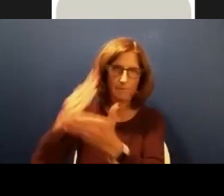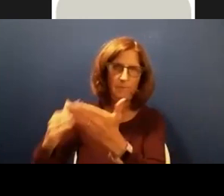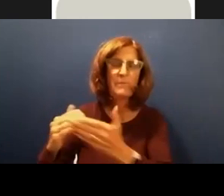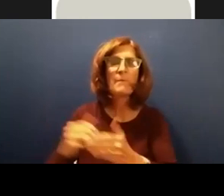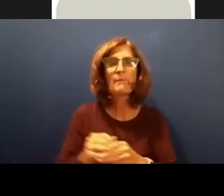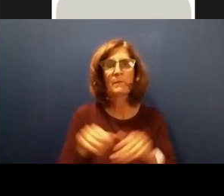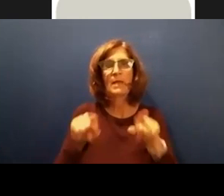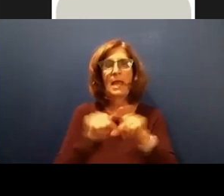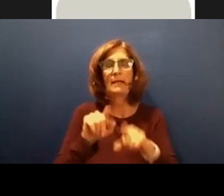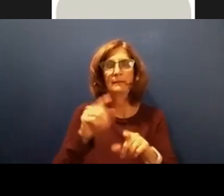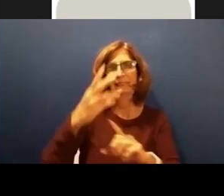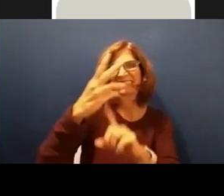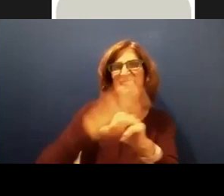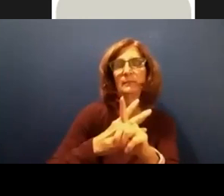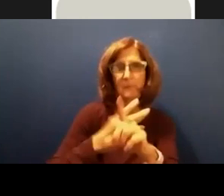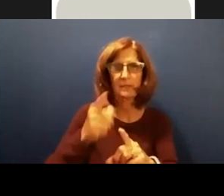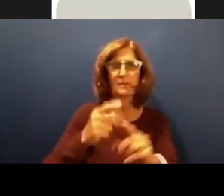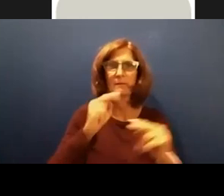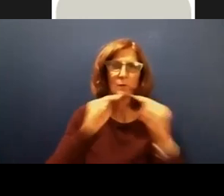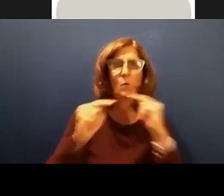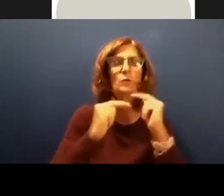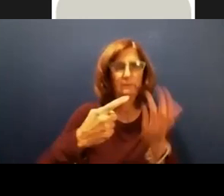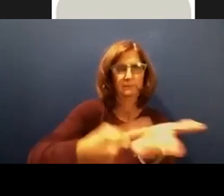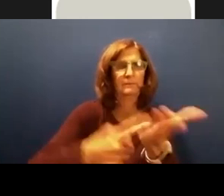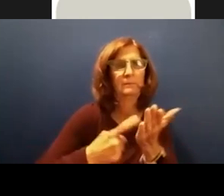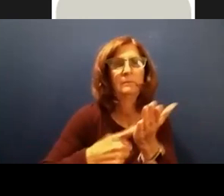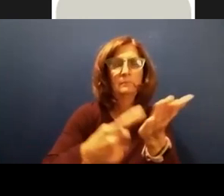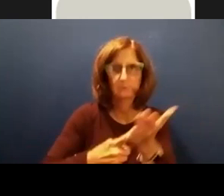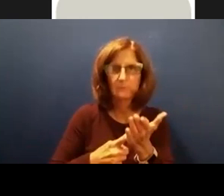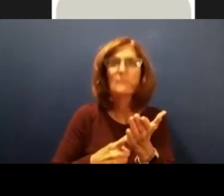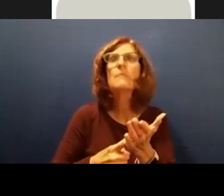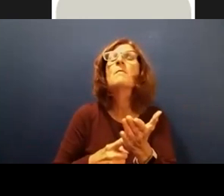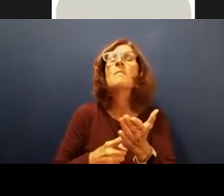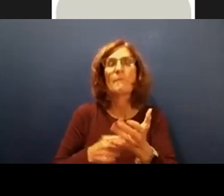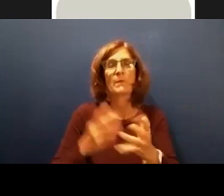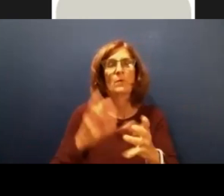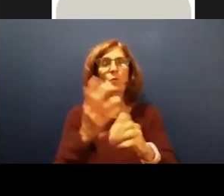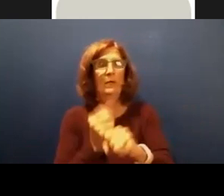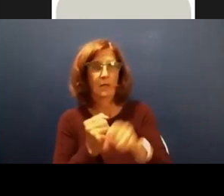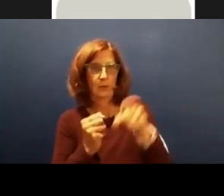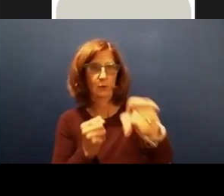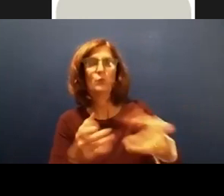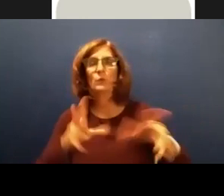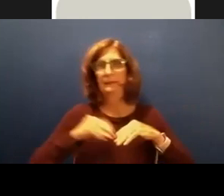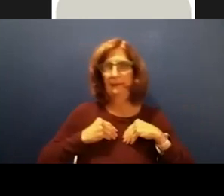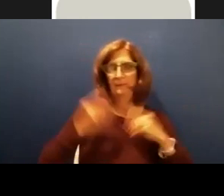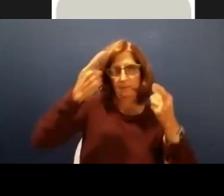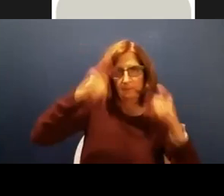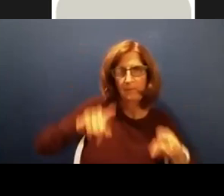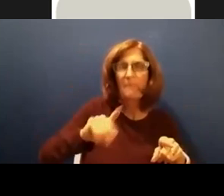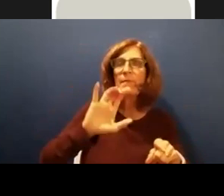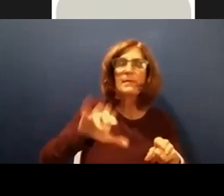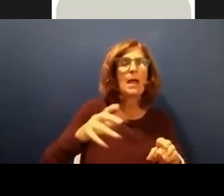of extensive negotiations, we've managed to extract several concessions from the developer that will deliver key benefits